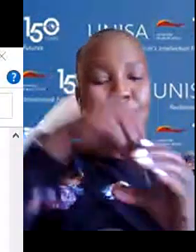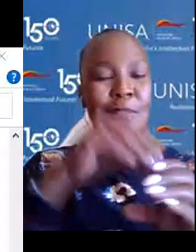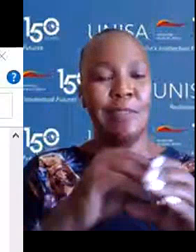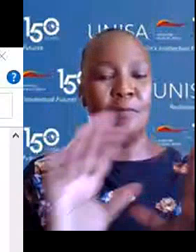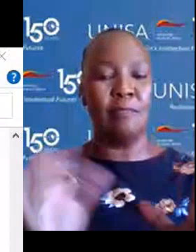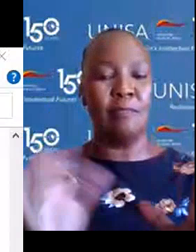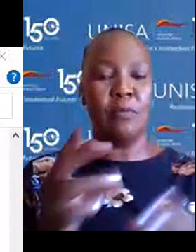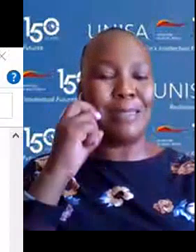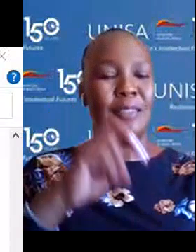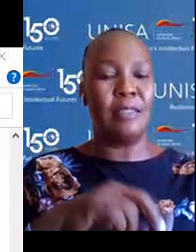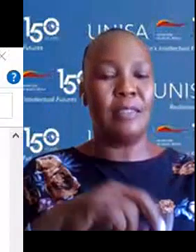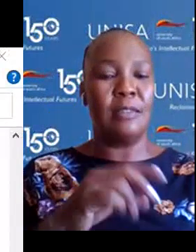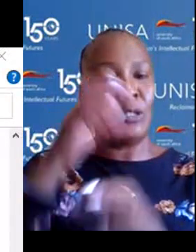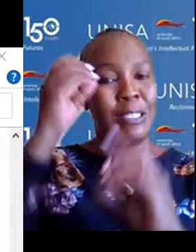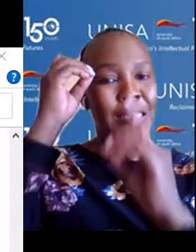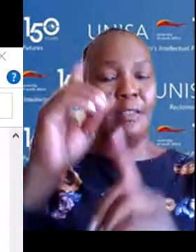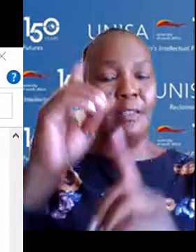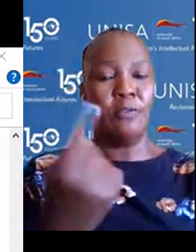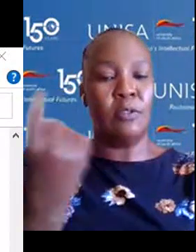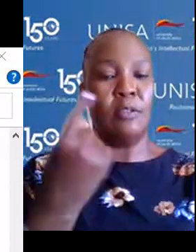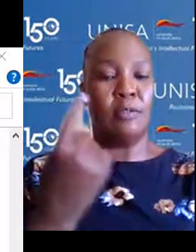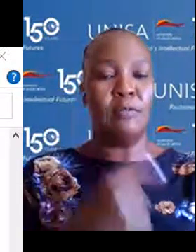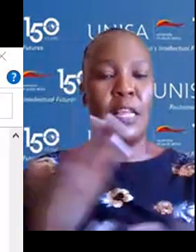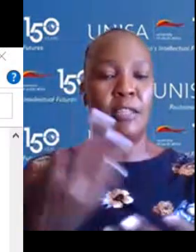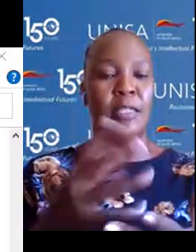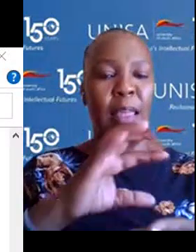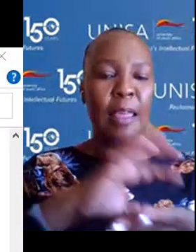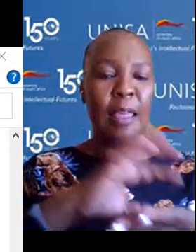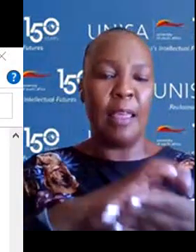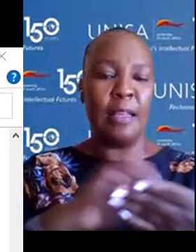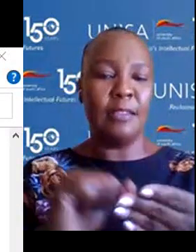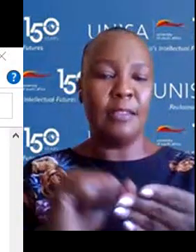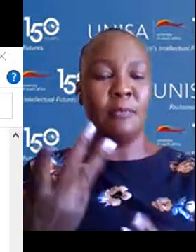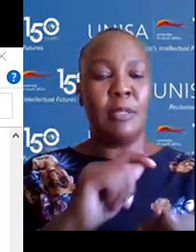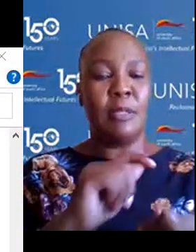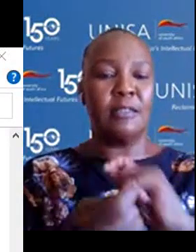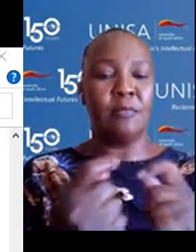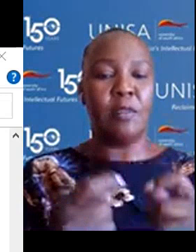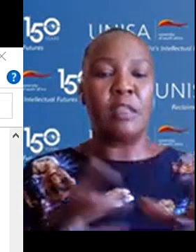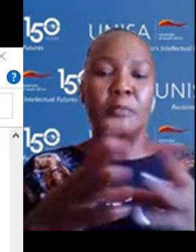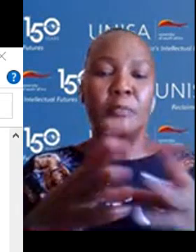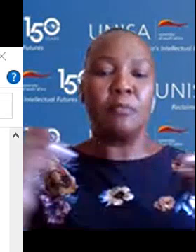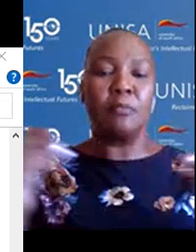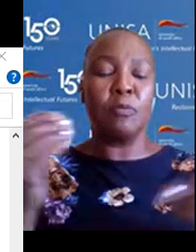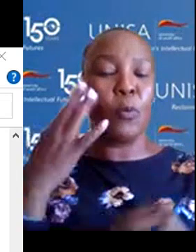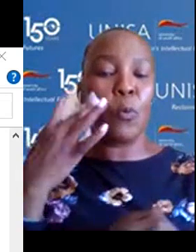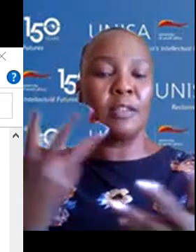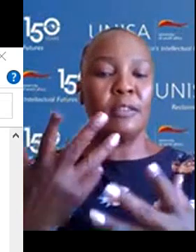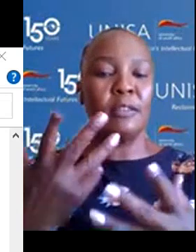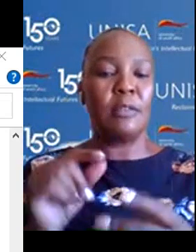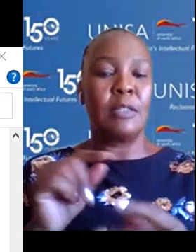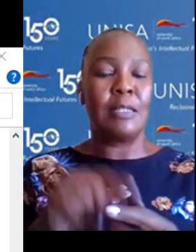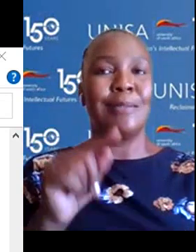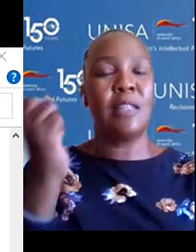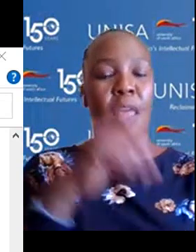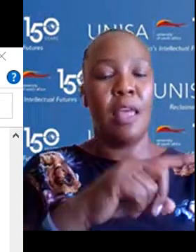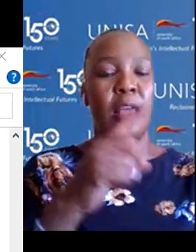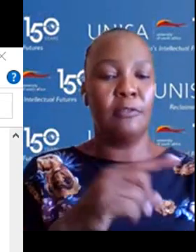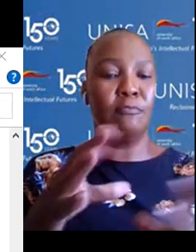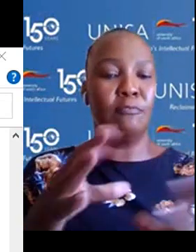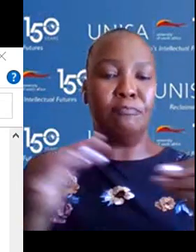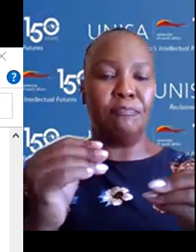something you need to decide. I'm going to say edit, it's fine. It even expires. You can say by this date, it can actually